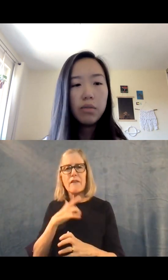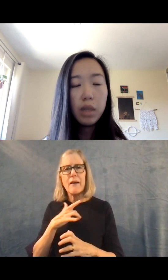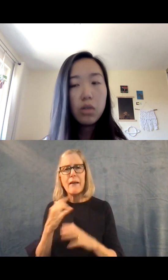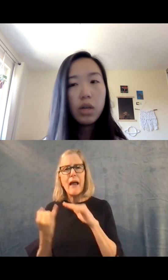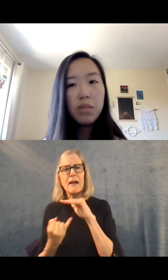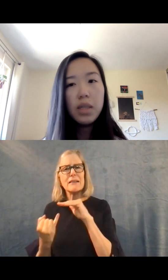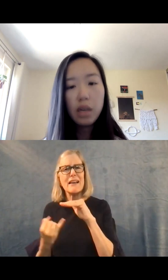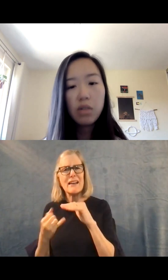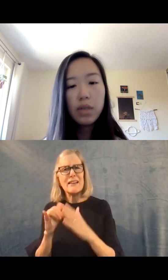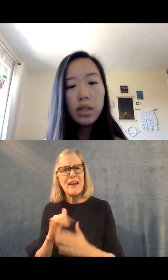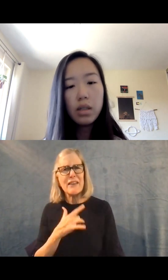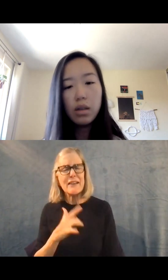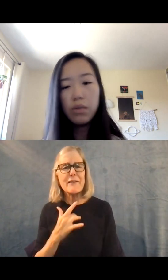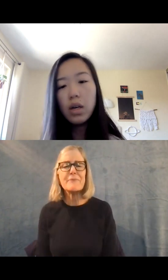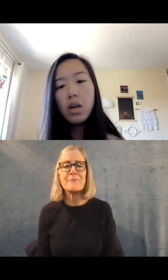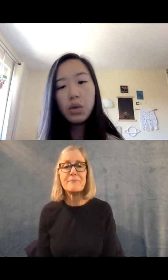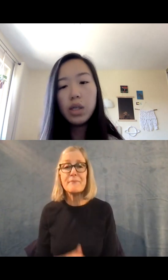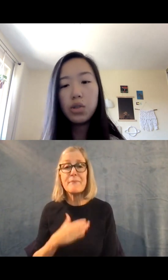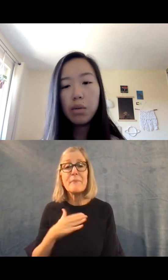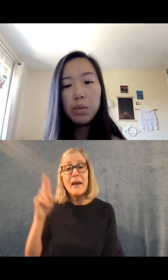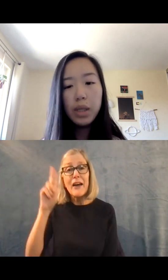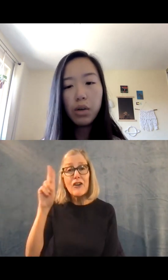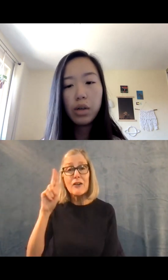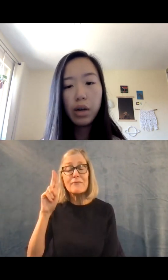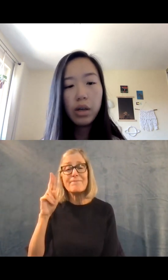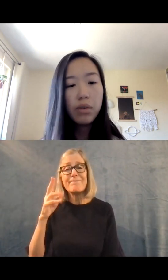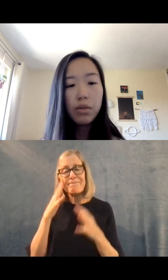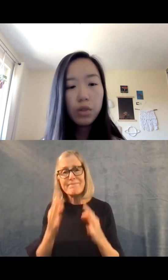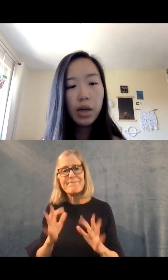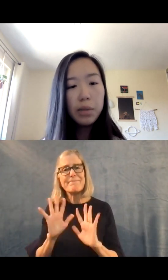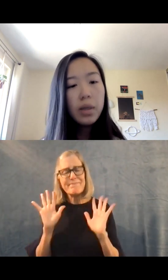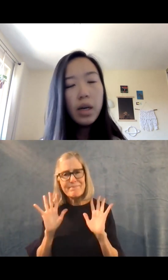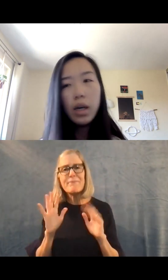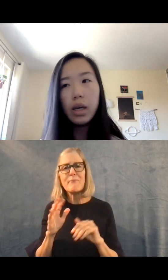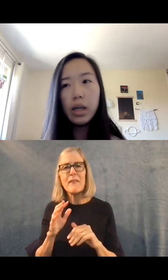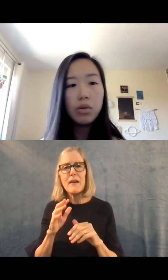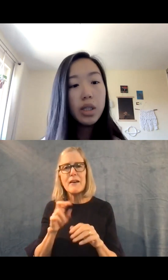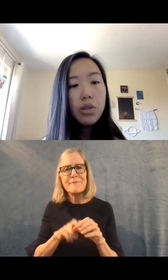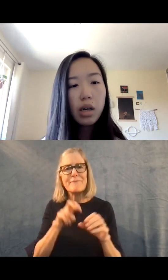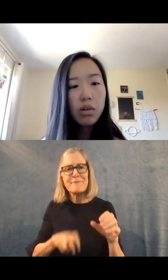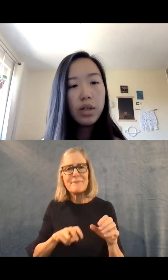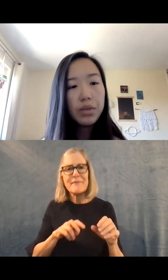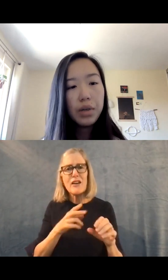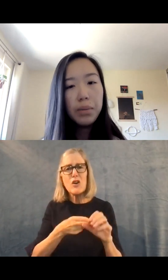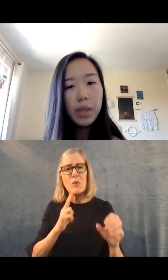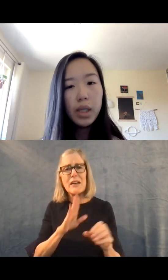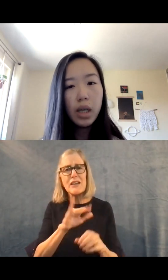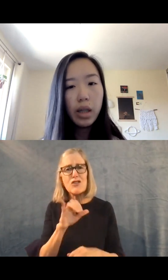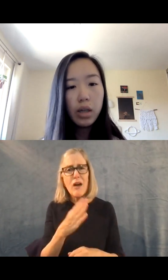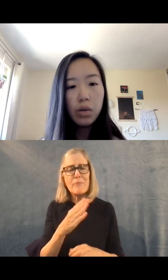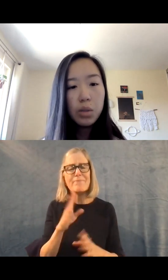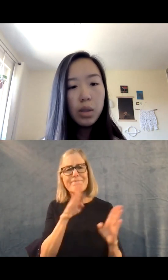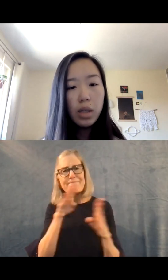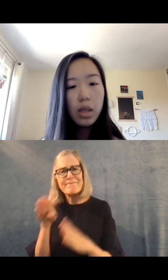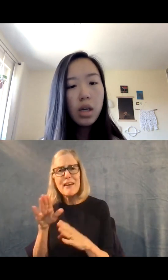kind of my uncle kind of made a sacrifice of quitting his job to be her caregiver full time. And that was a huge sacrifice for him. But then I